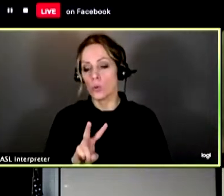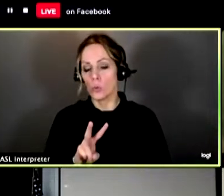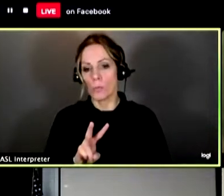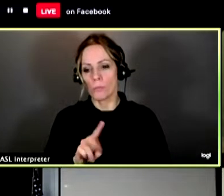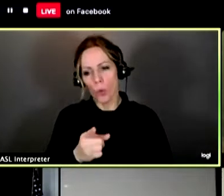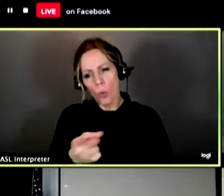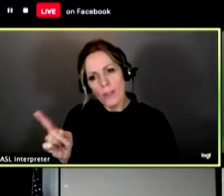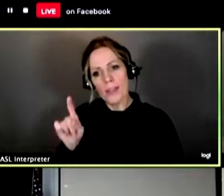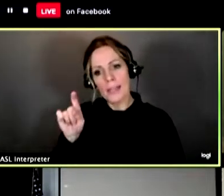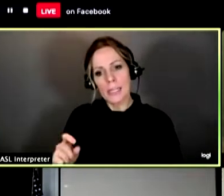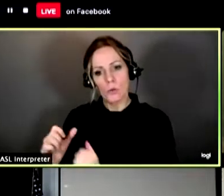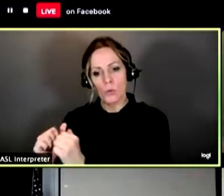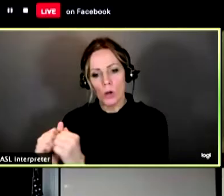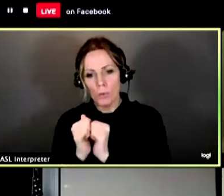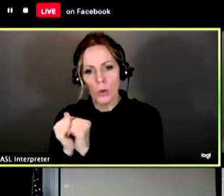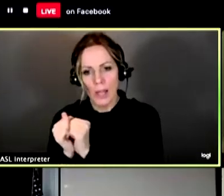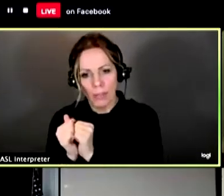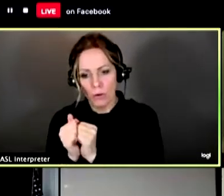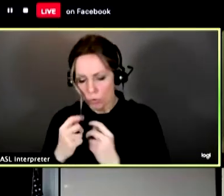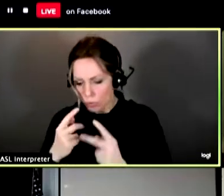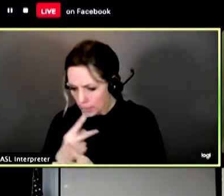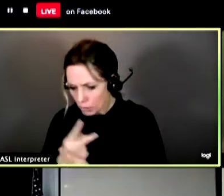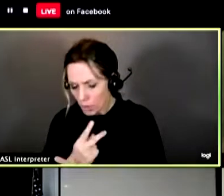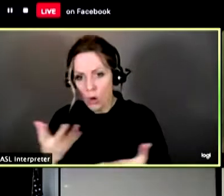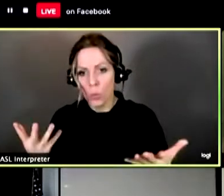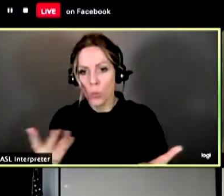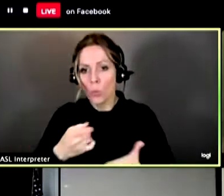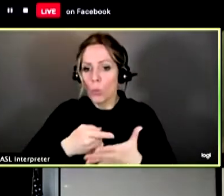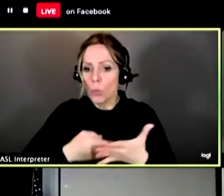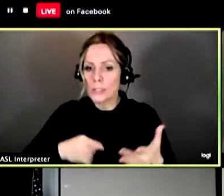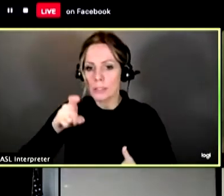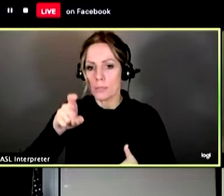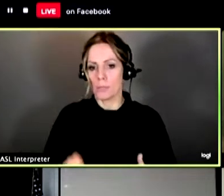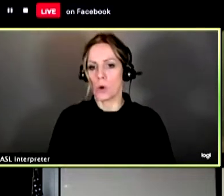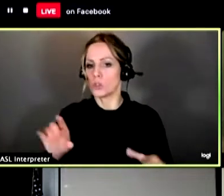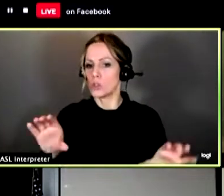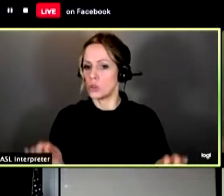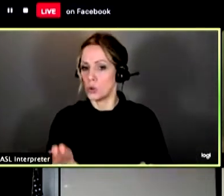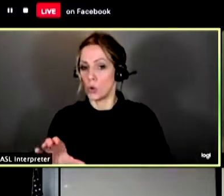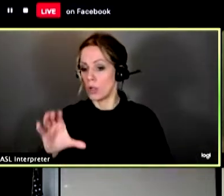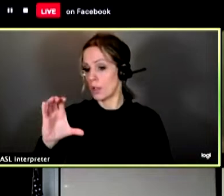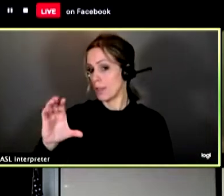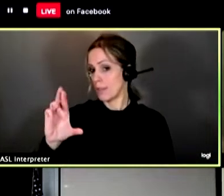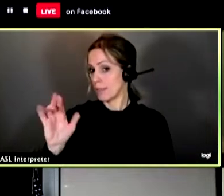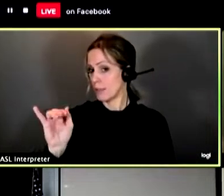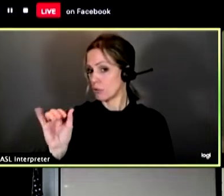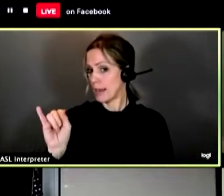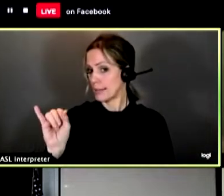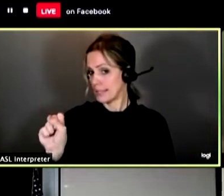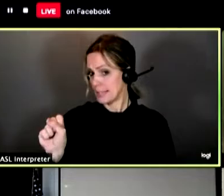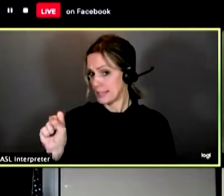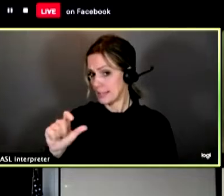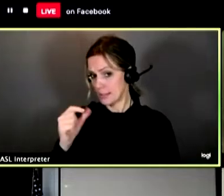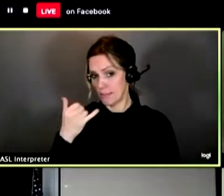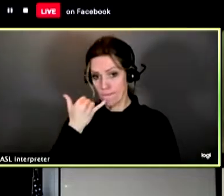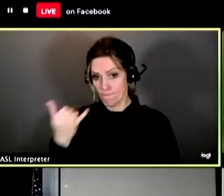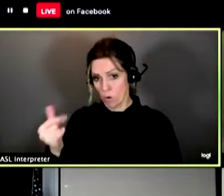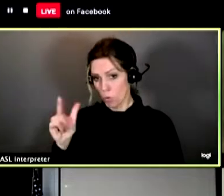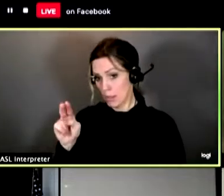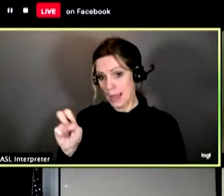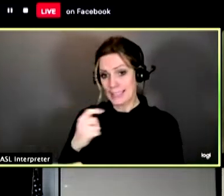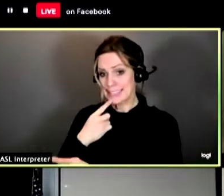come together on what's supposed to be done. The crisis line said they couldn't take him. We've called several times. The crisis line said they couldn't